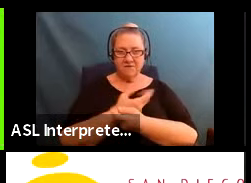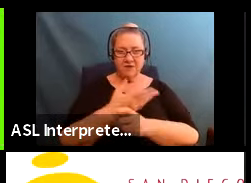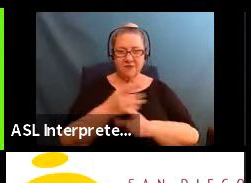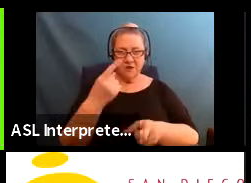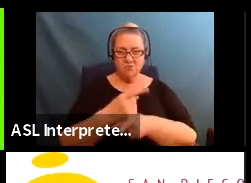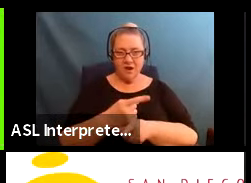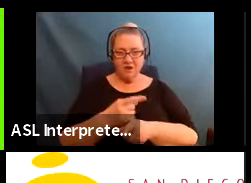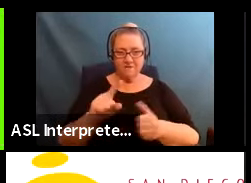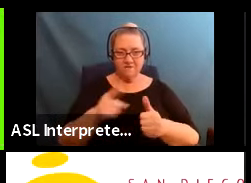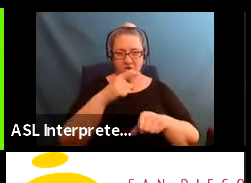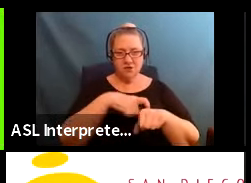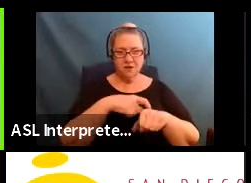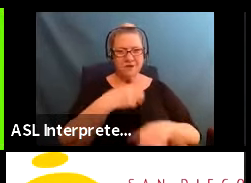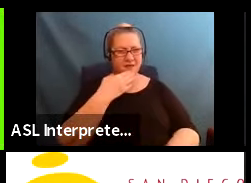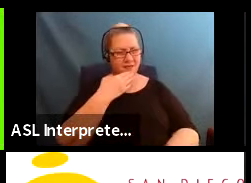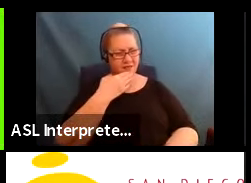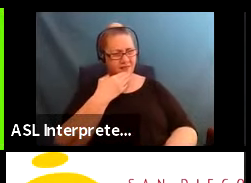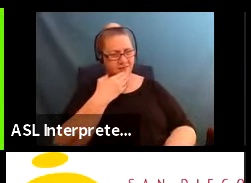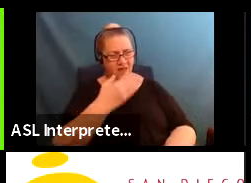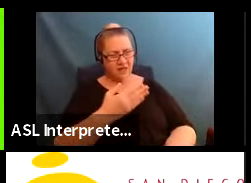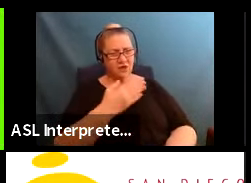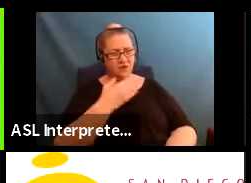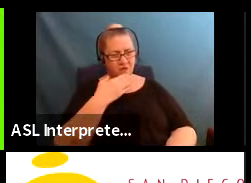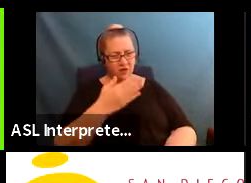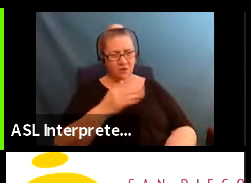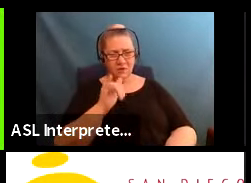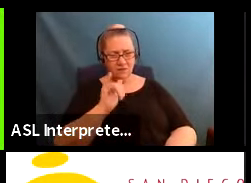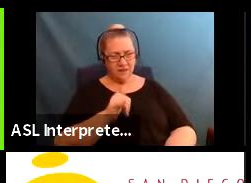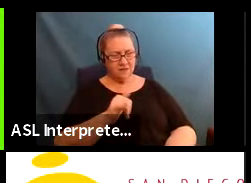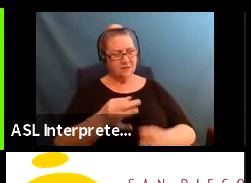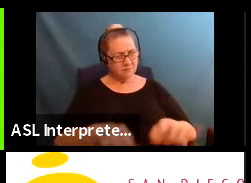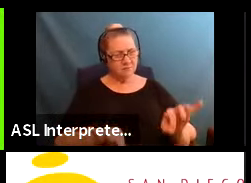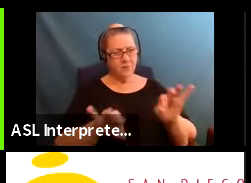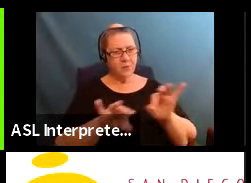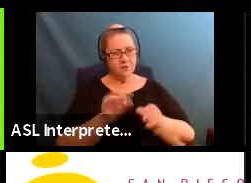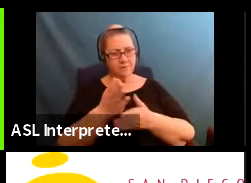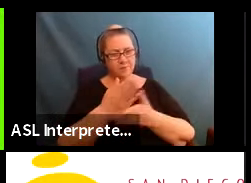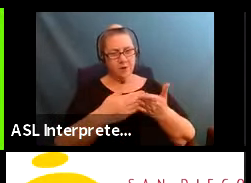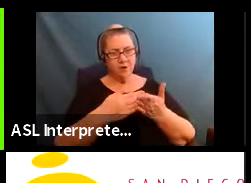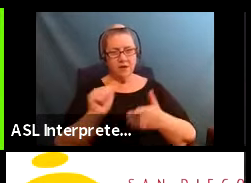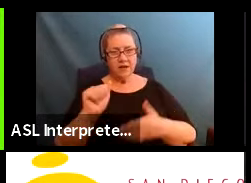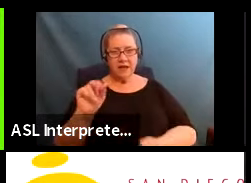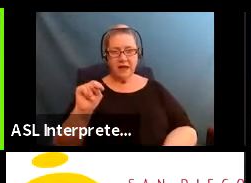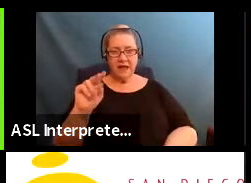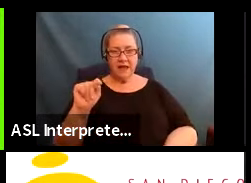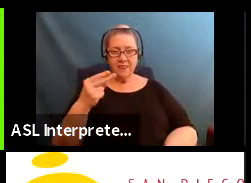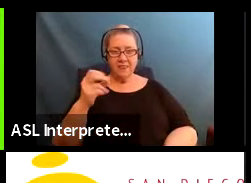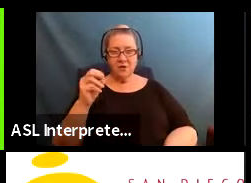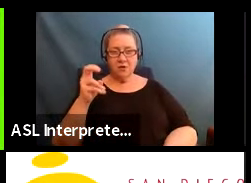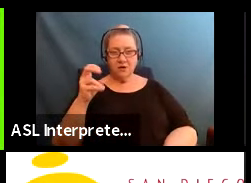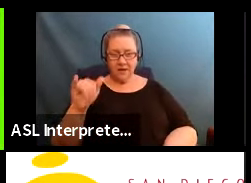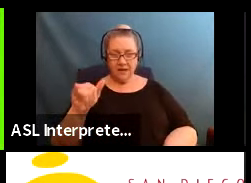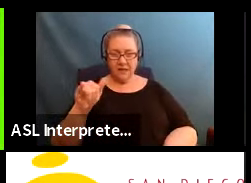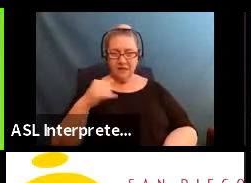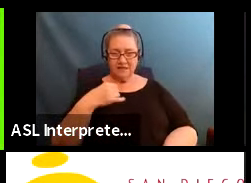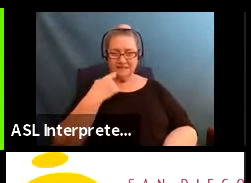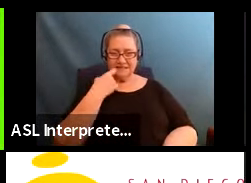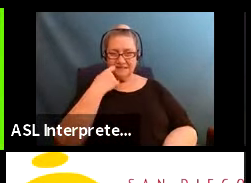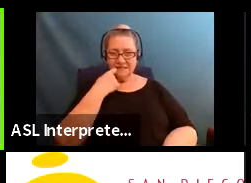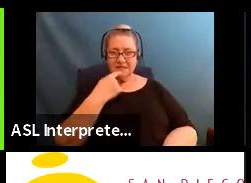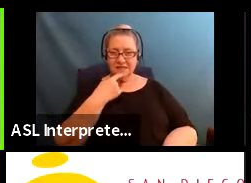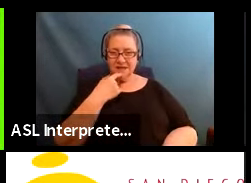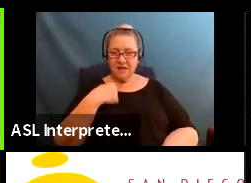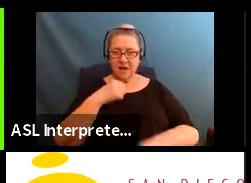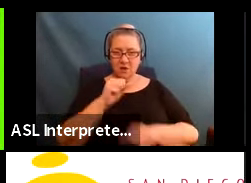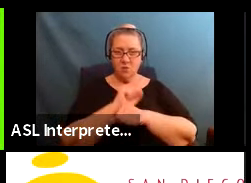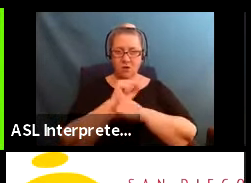I really appreciate you bringing that up. I think that's a big piece. Anthony mentioned that I used to work for Cover California, and our community-based organizations were